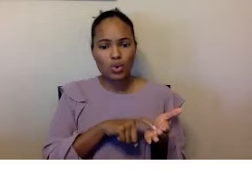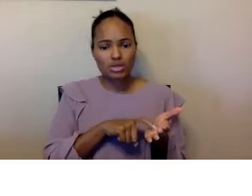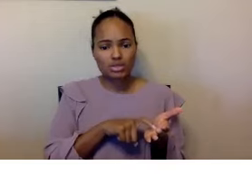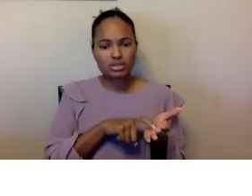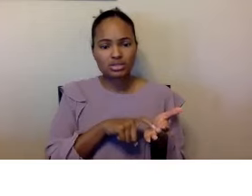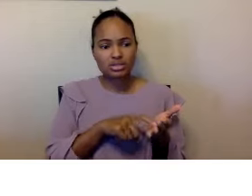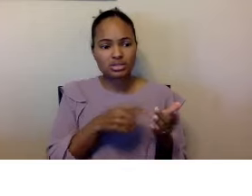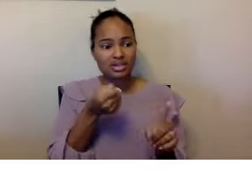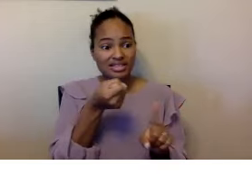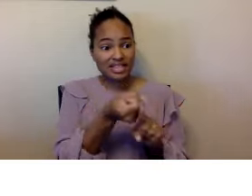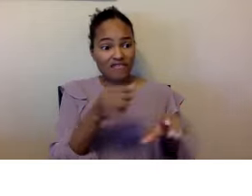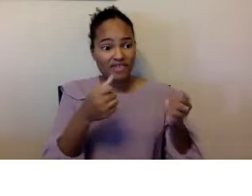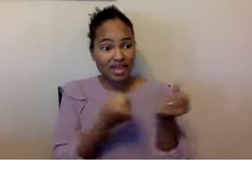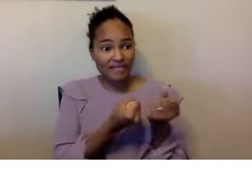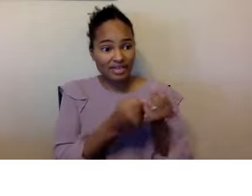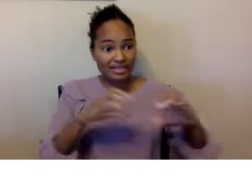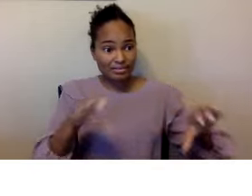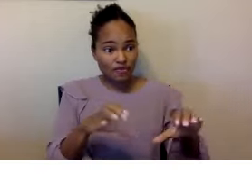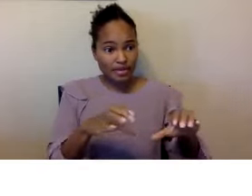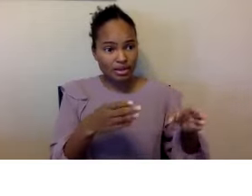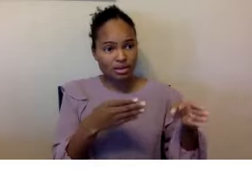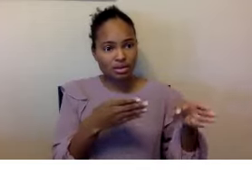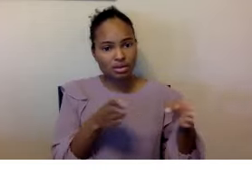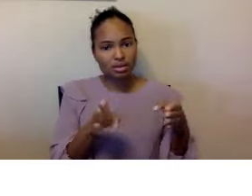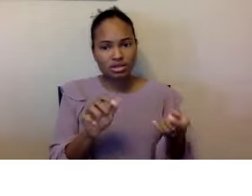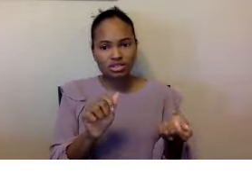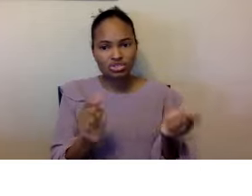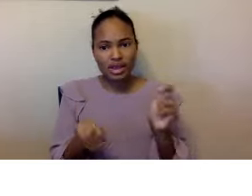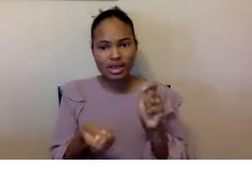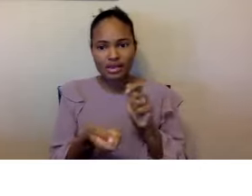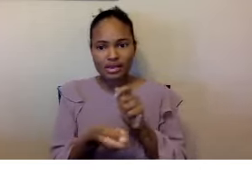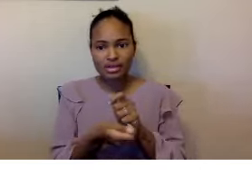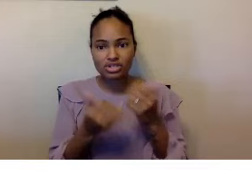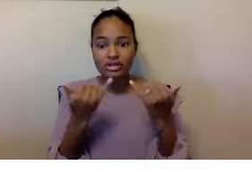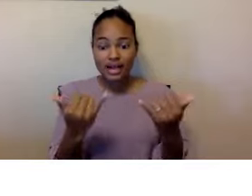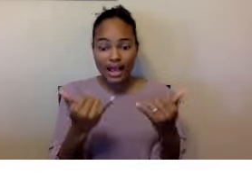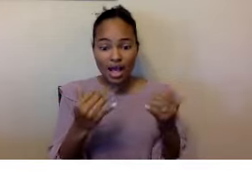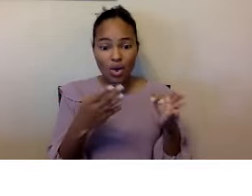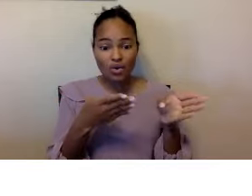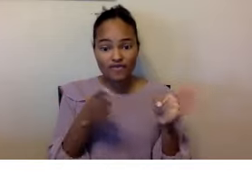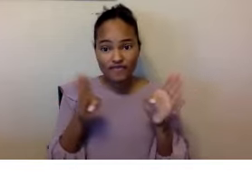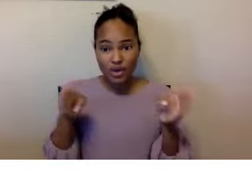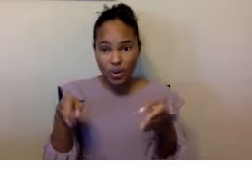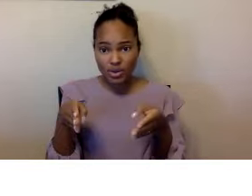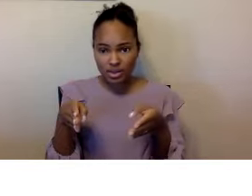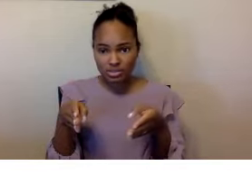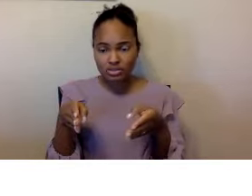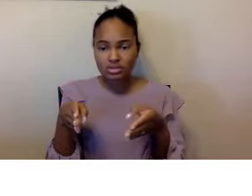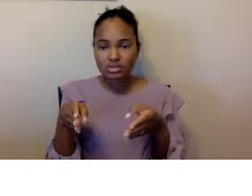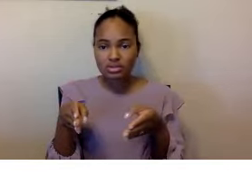the self-advocacy movement where we're focusing more on we're